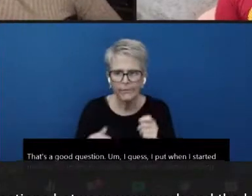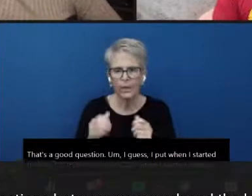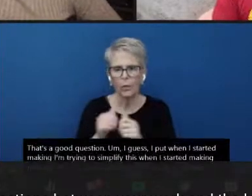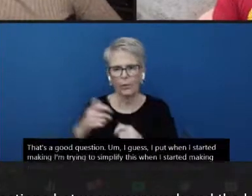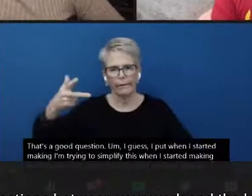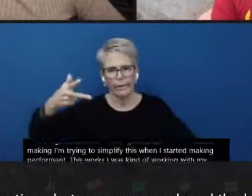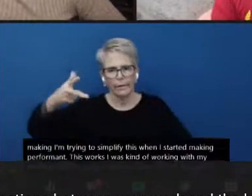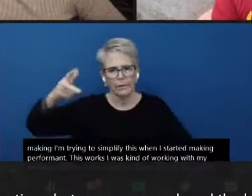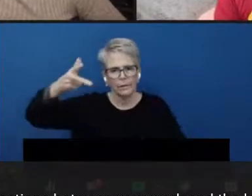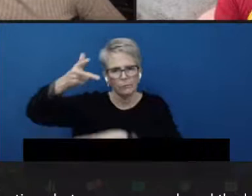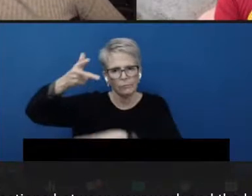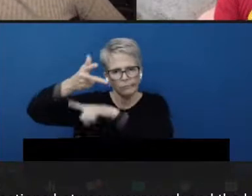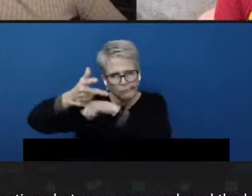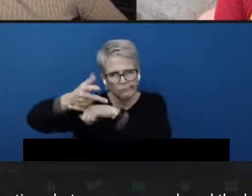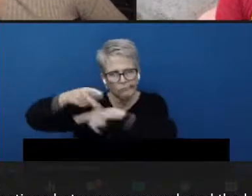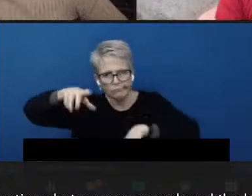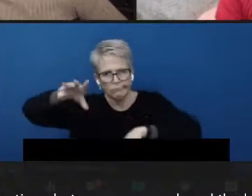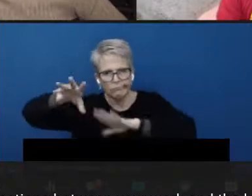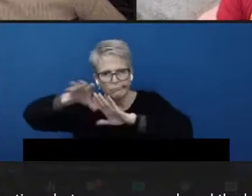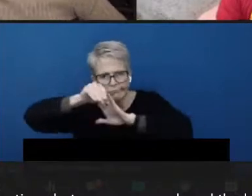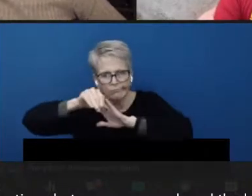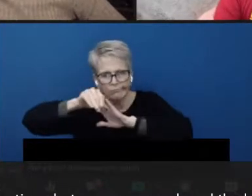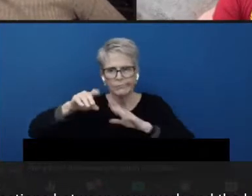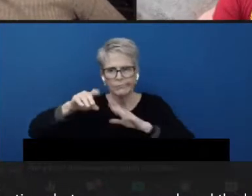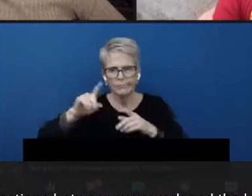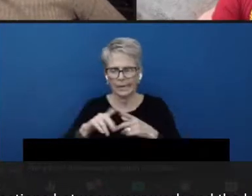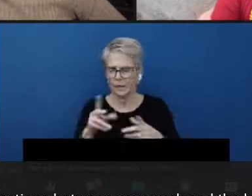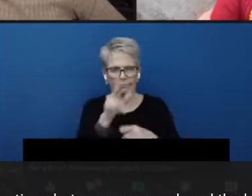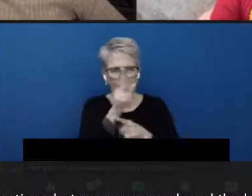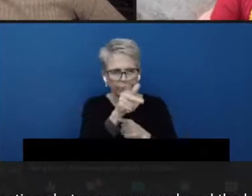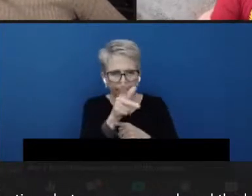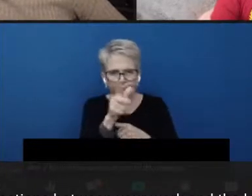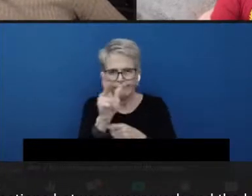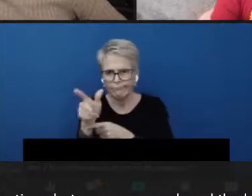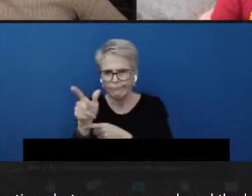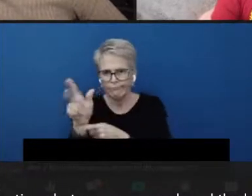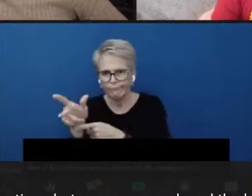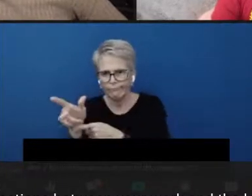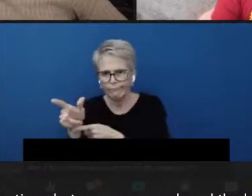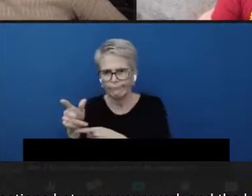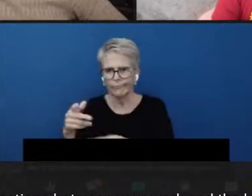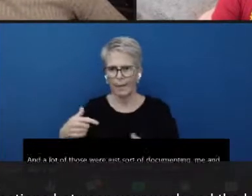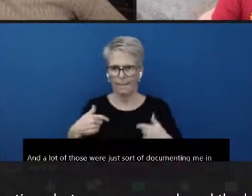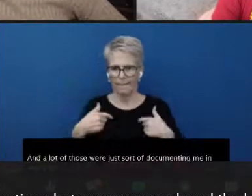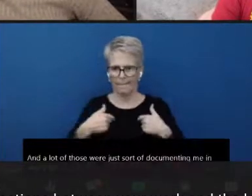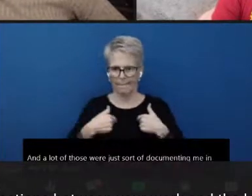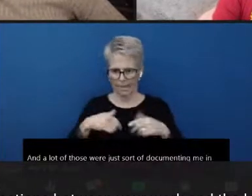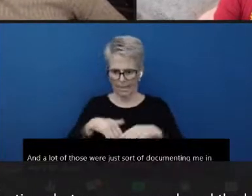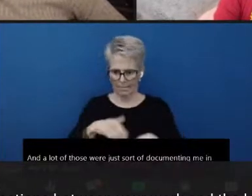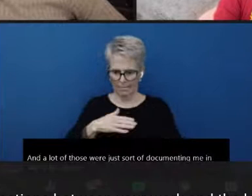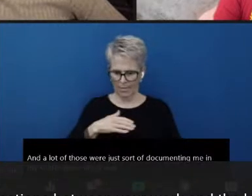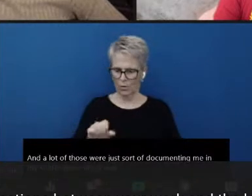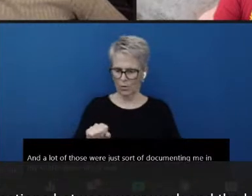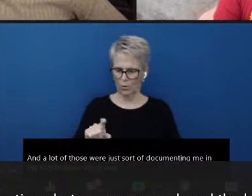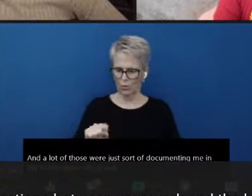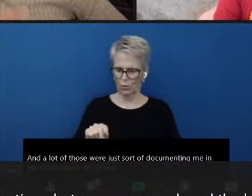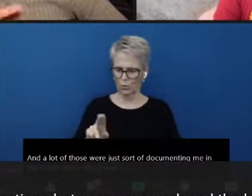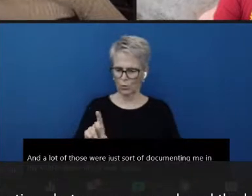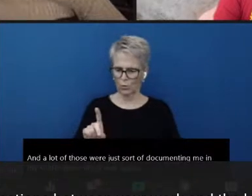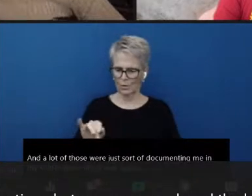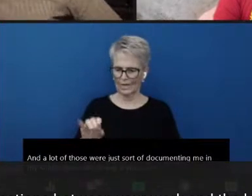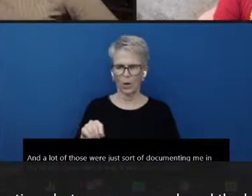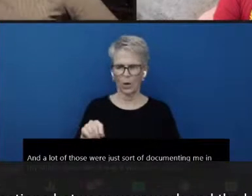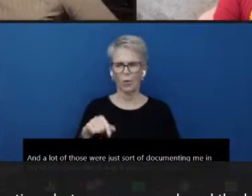camcorder, and a lot of those were just sort of documenting me in my studio space. Like it was